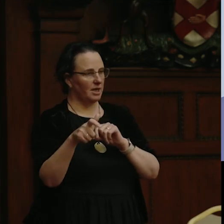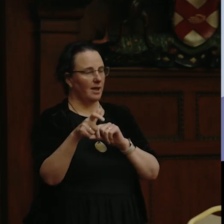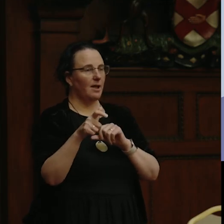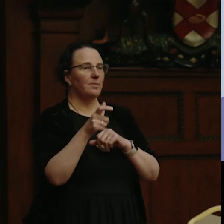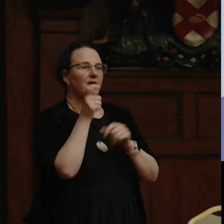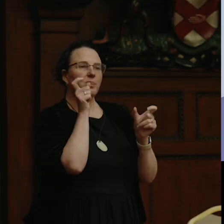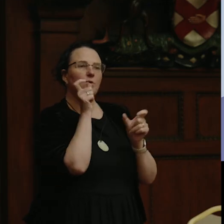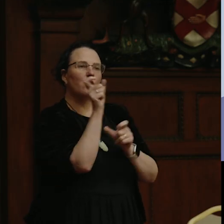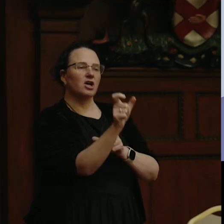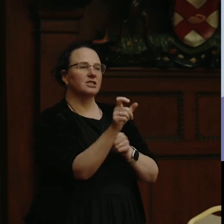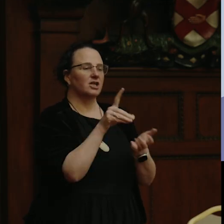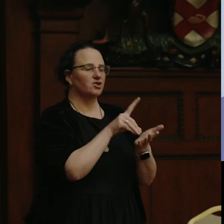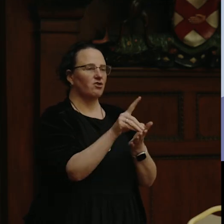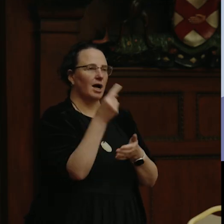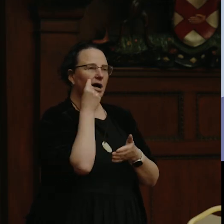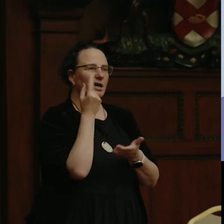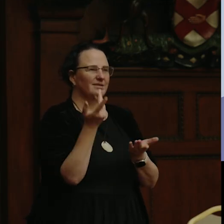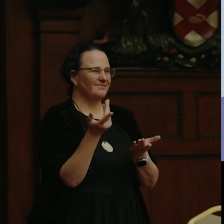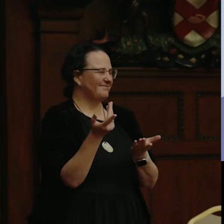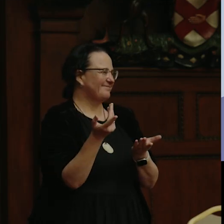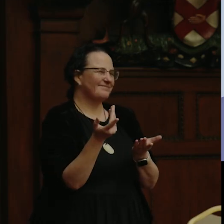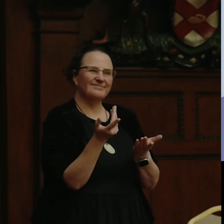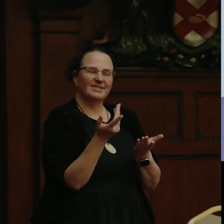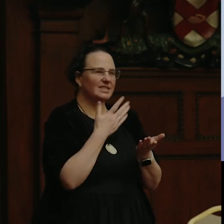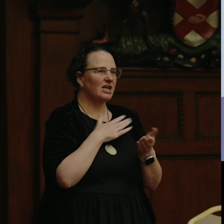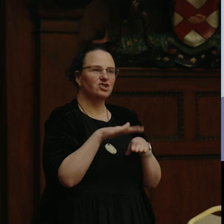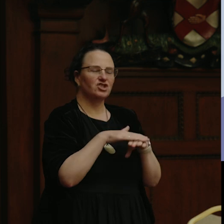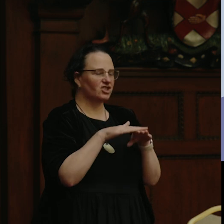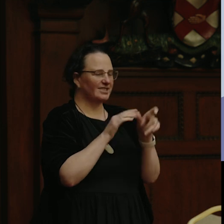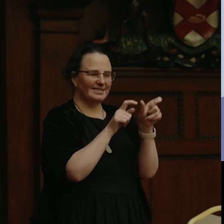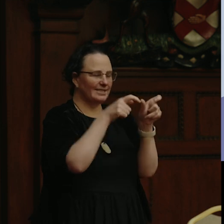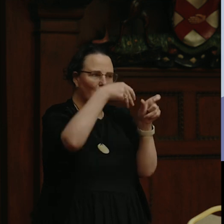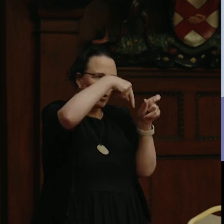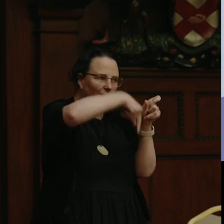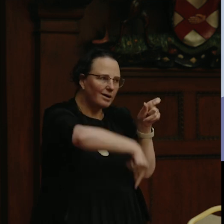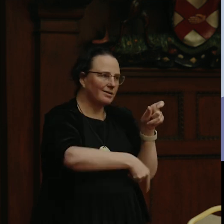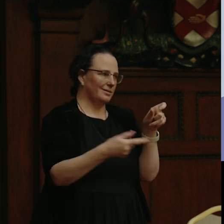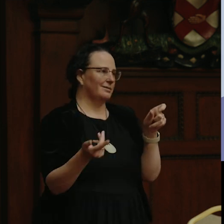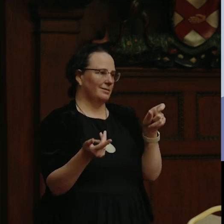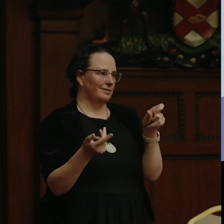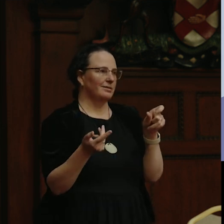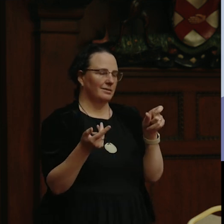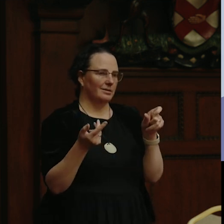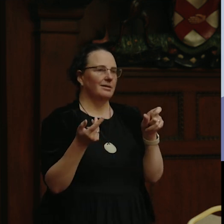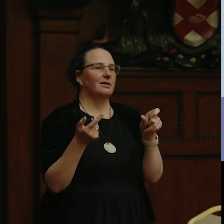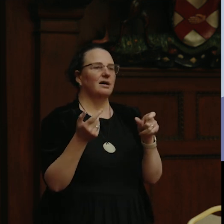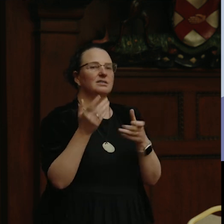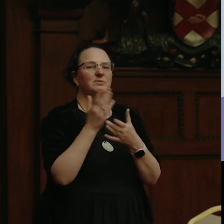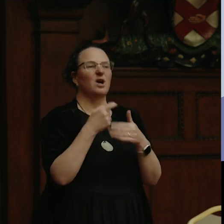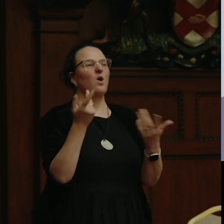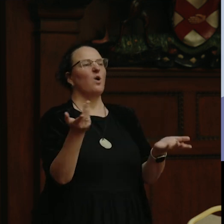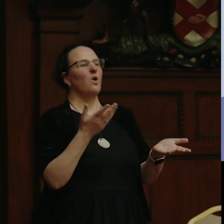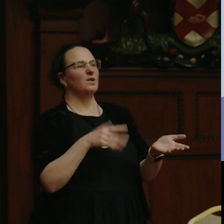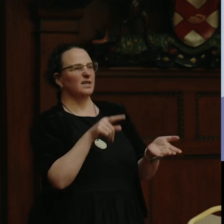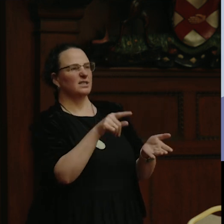dry eye is so much more. And these are some of the things that have been said to me and that have come through